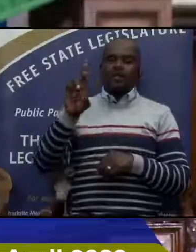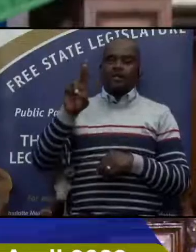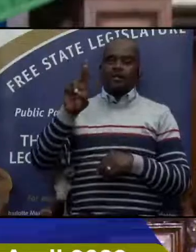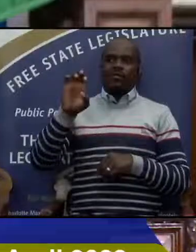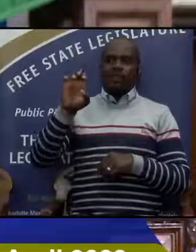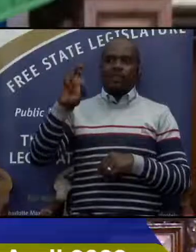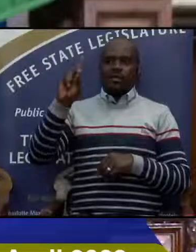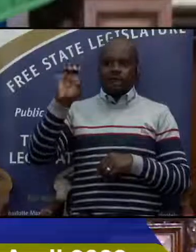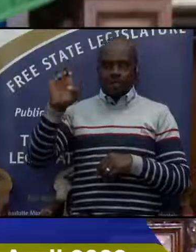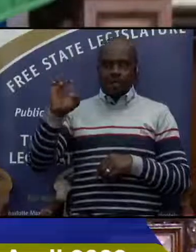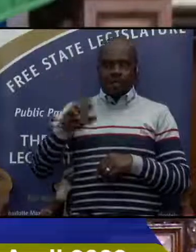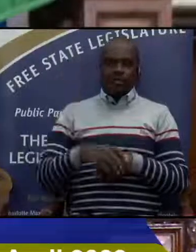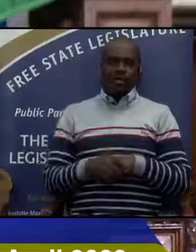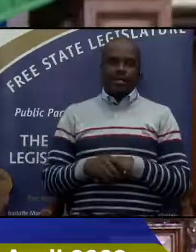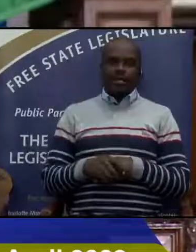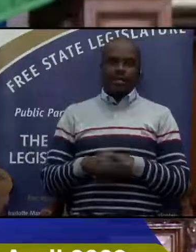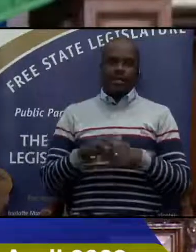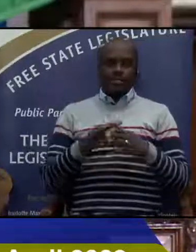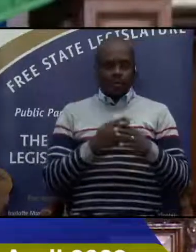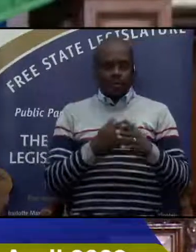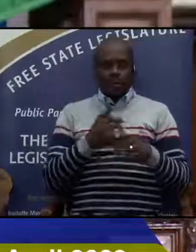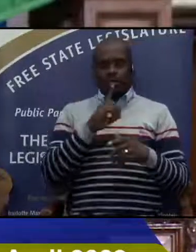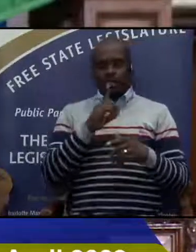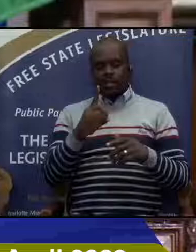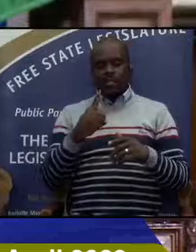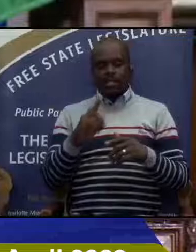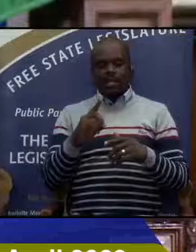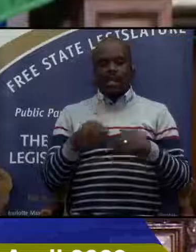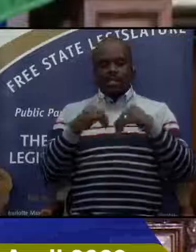Order, Honorable Speaker, on the point of order.